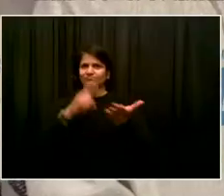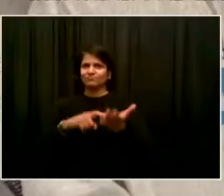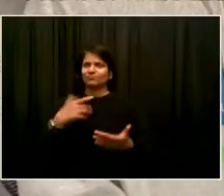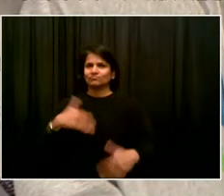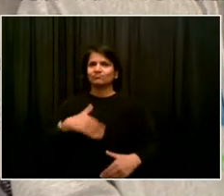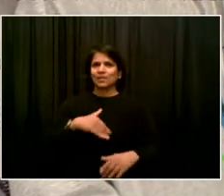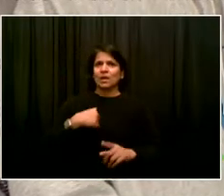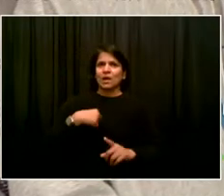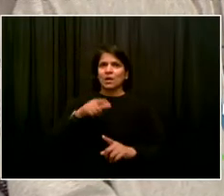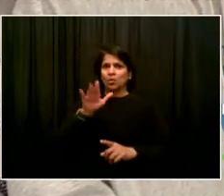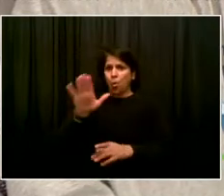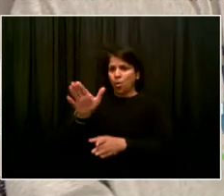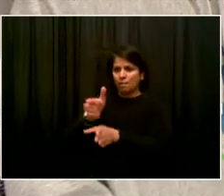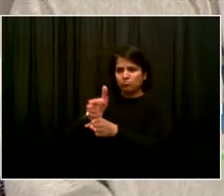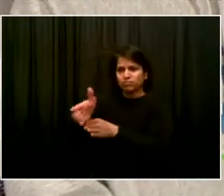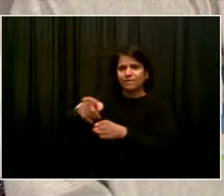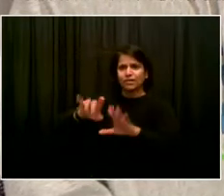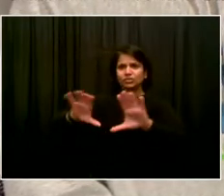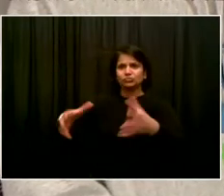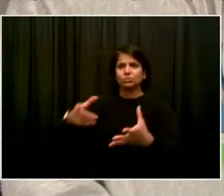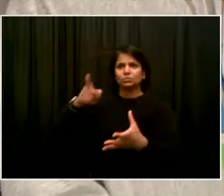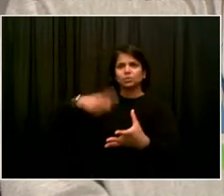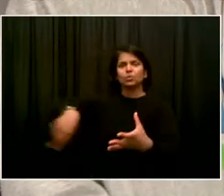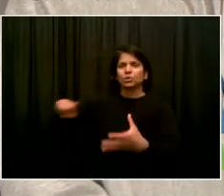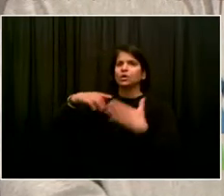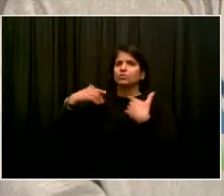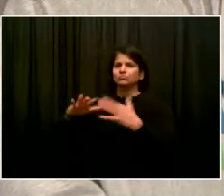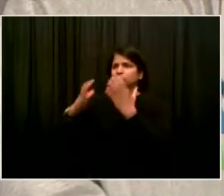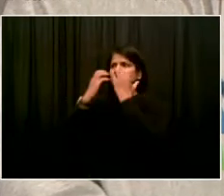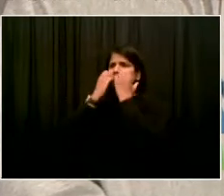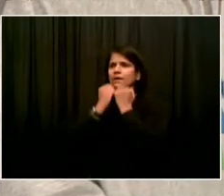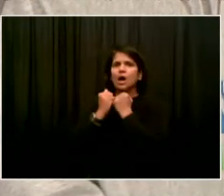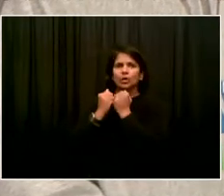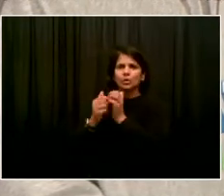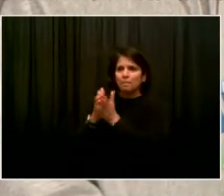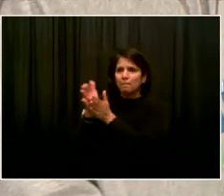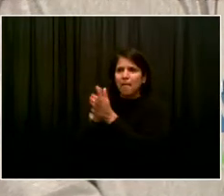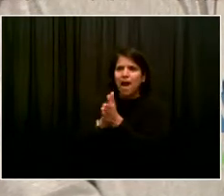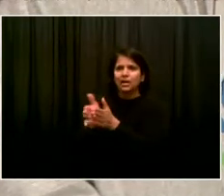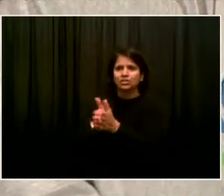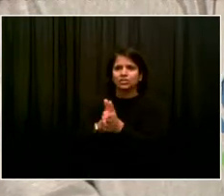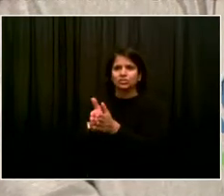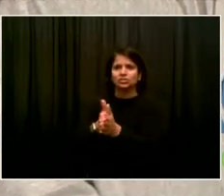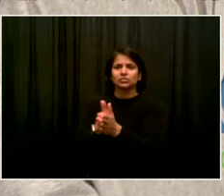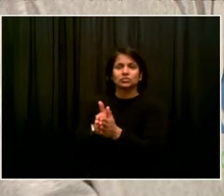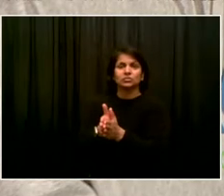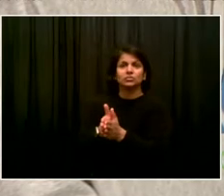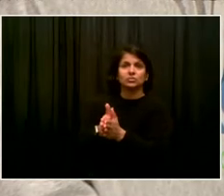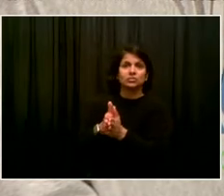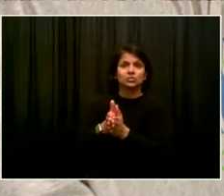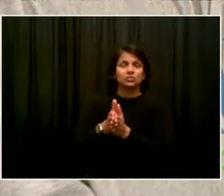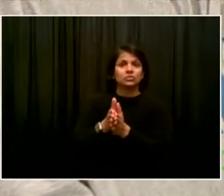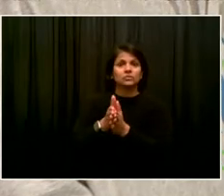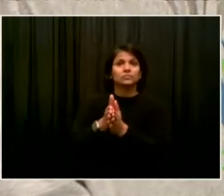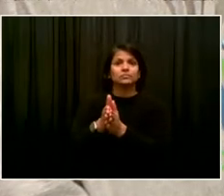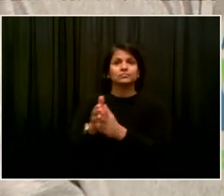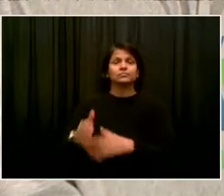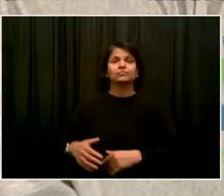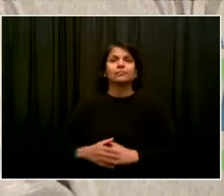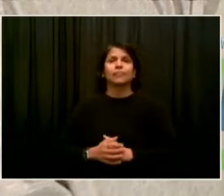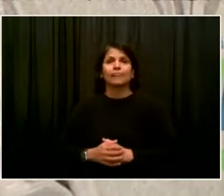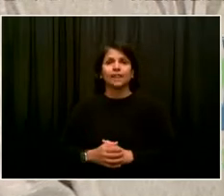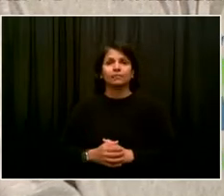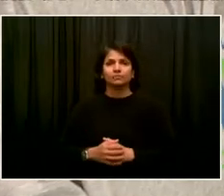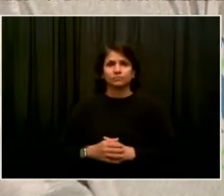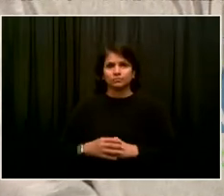extraordinary effort. I want people to get to know it. And that leads to my second point. I want you to be film reviewer. How did this young